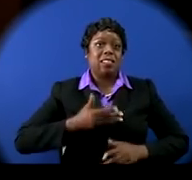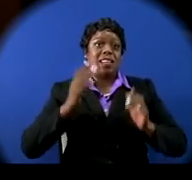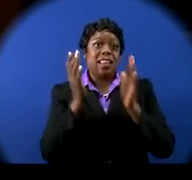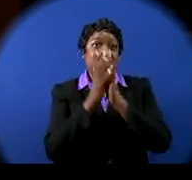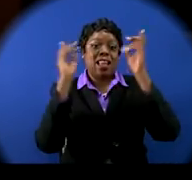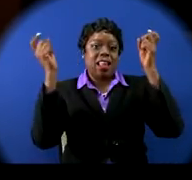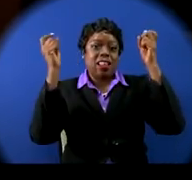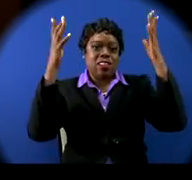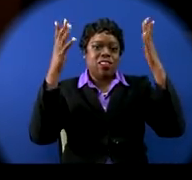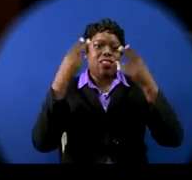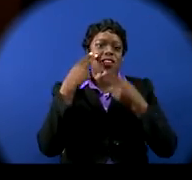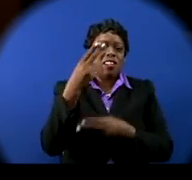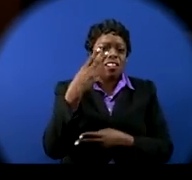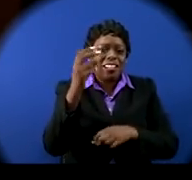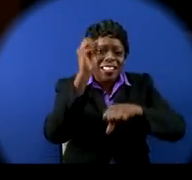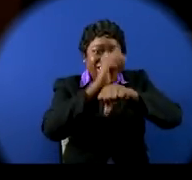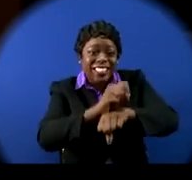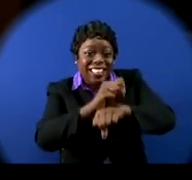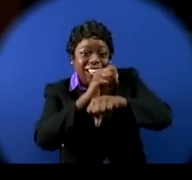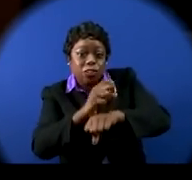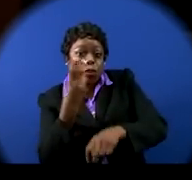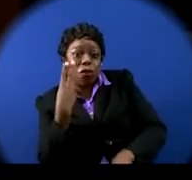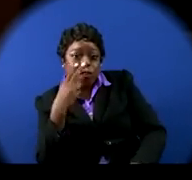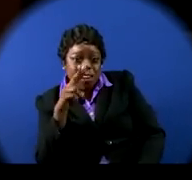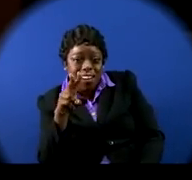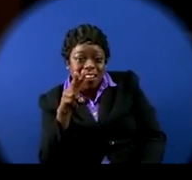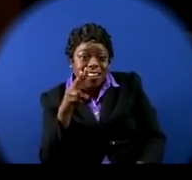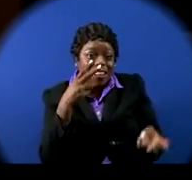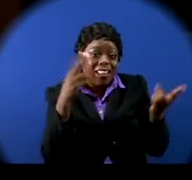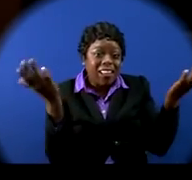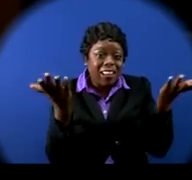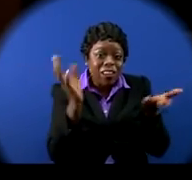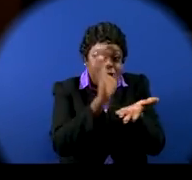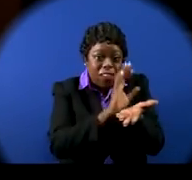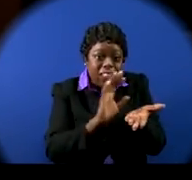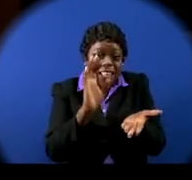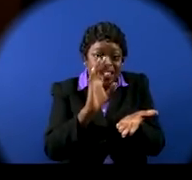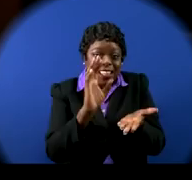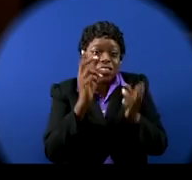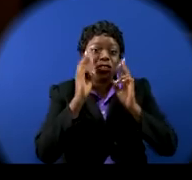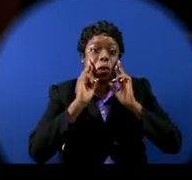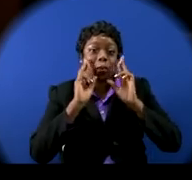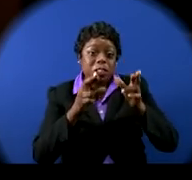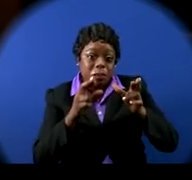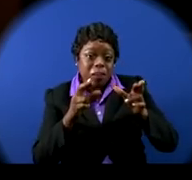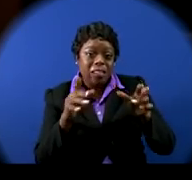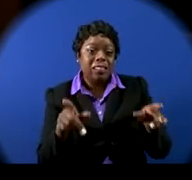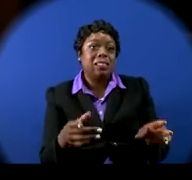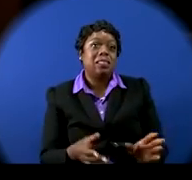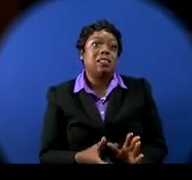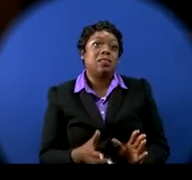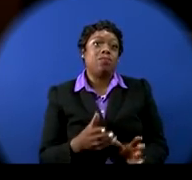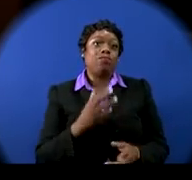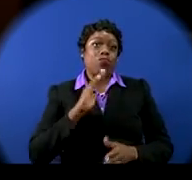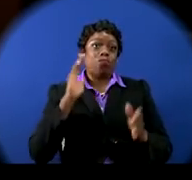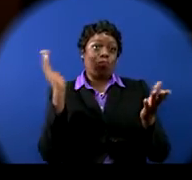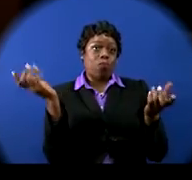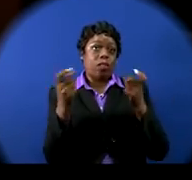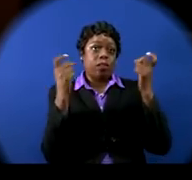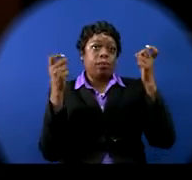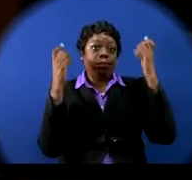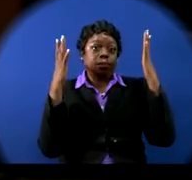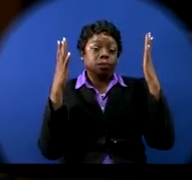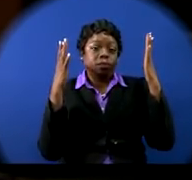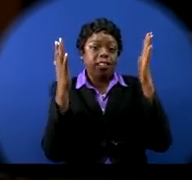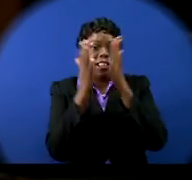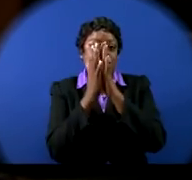Hallelujah. Look at the sanctuary. Look at the sanctuary. Here in the cathedral, they've responded to the invitation.